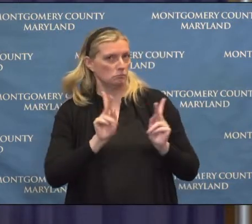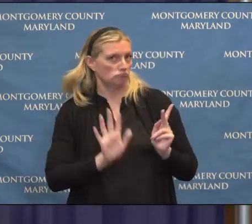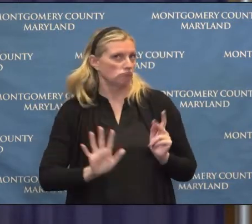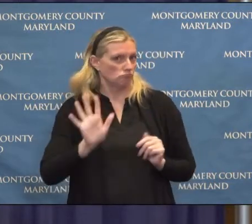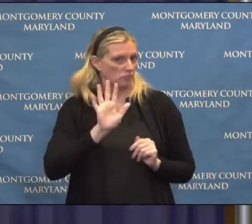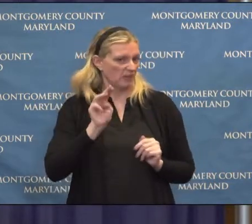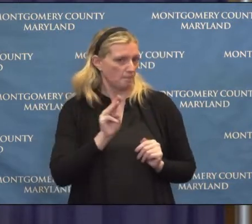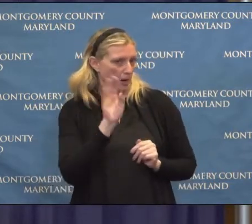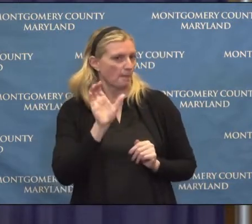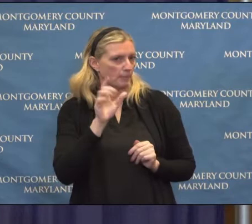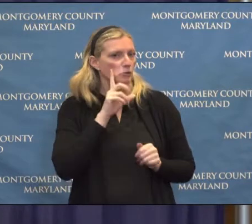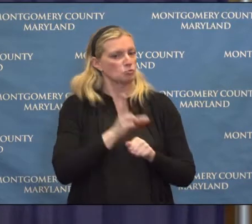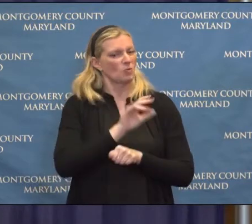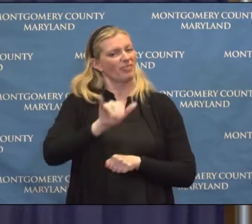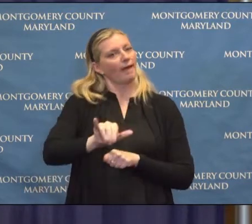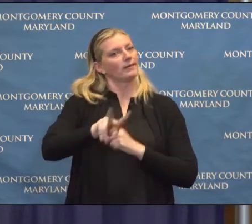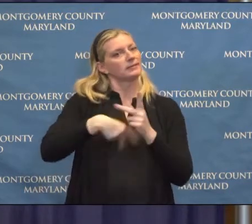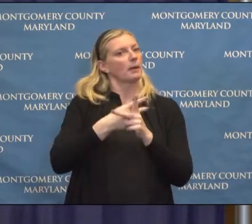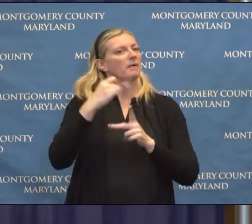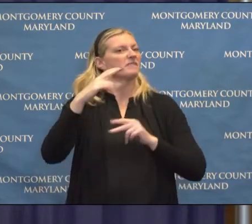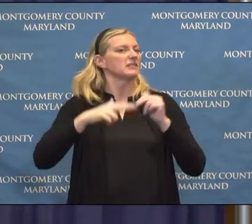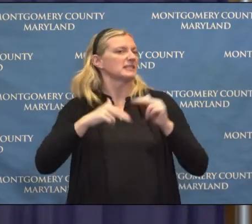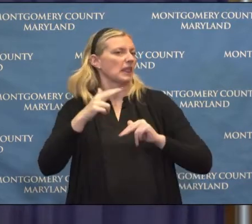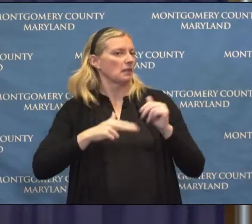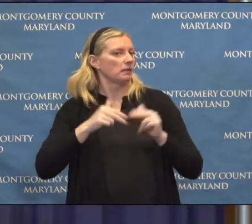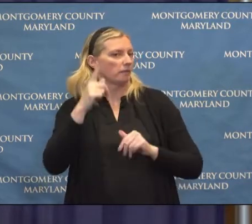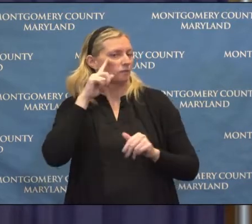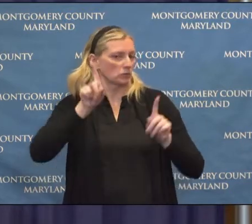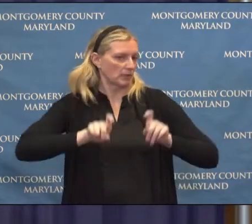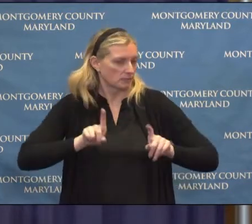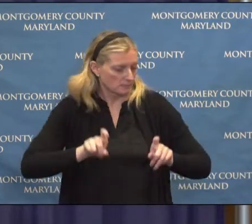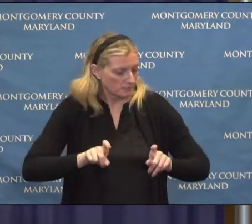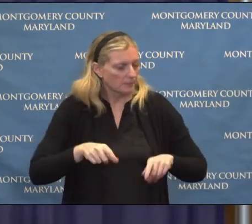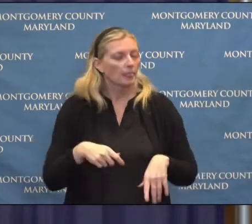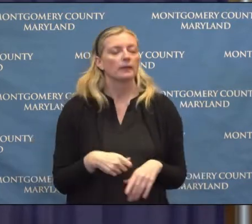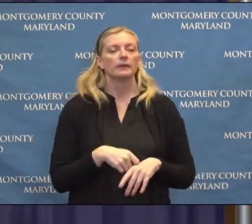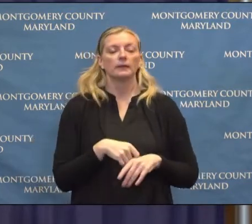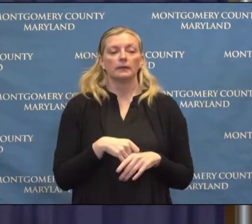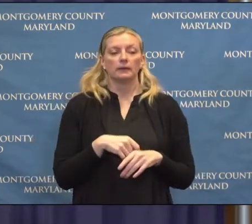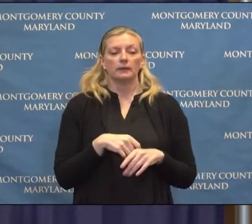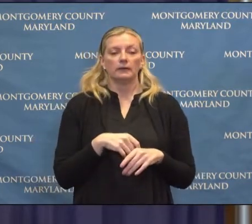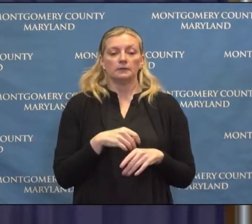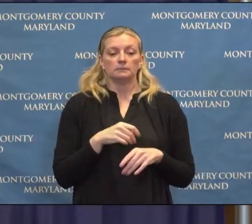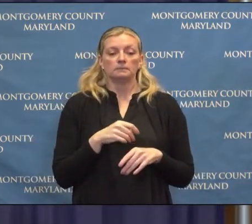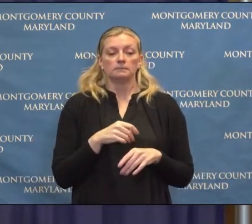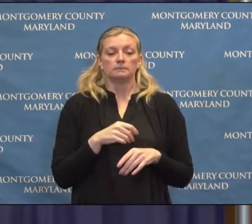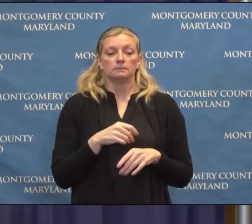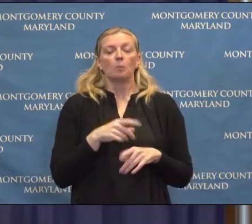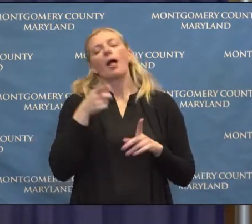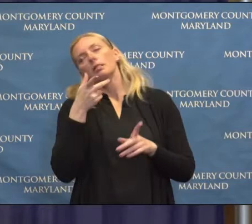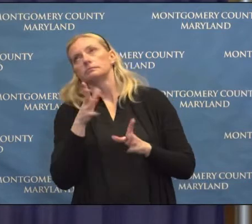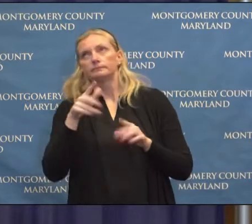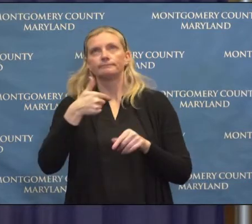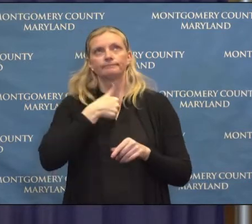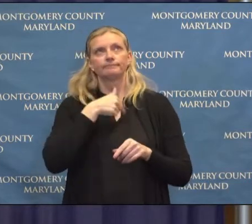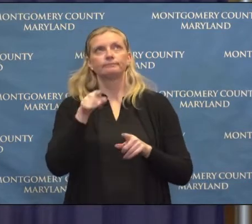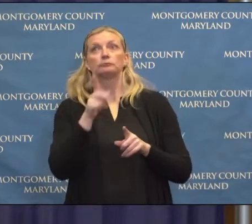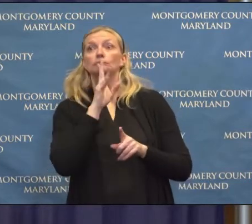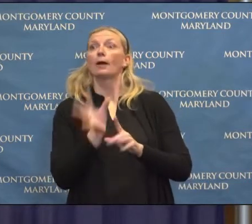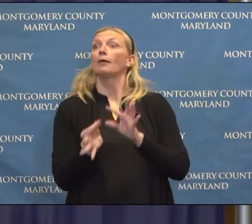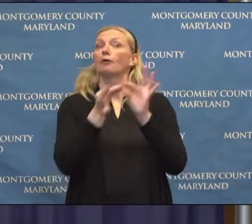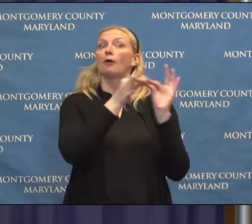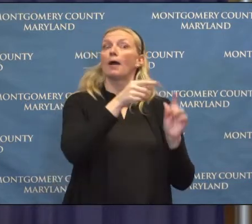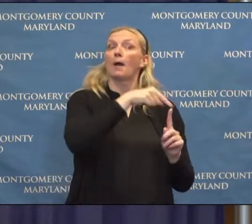who've utilized that space. We recognize, and this actually gets to one of the earlier questions related to disparities